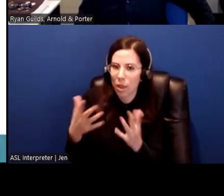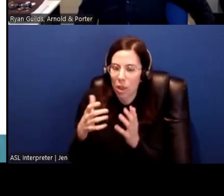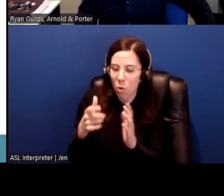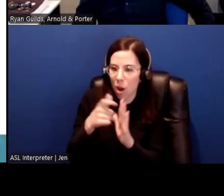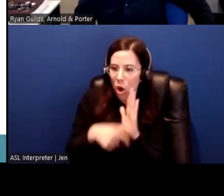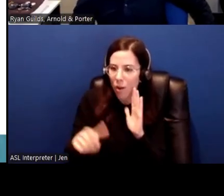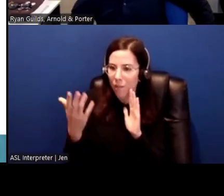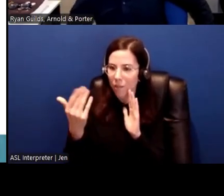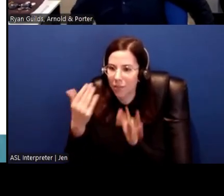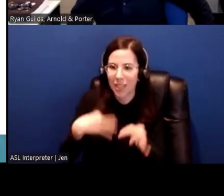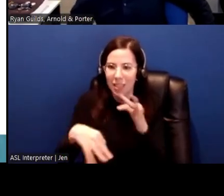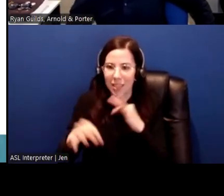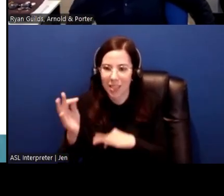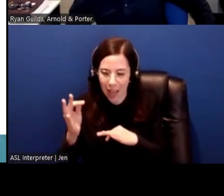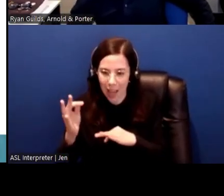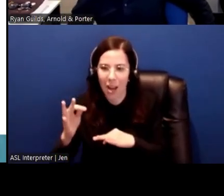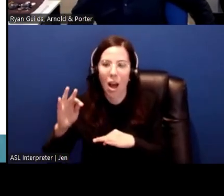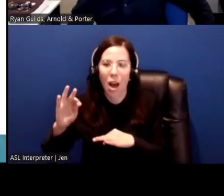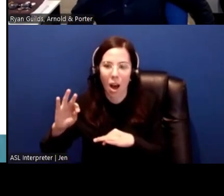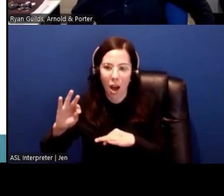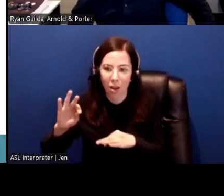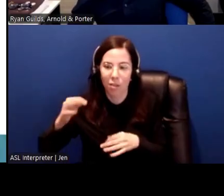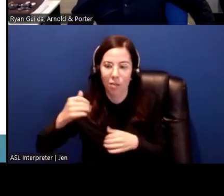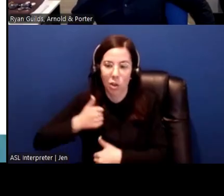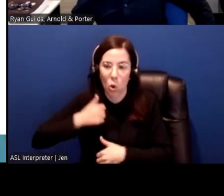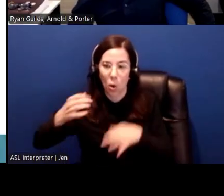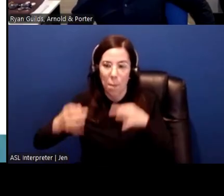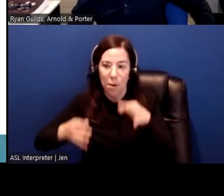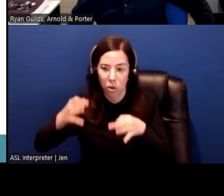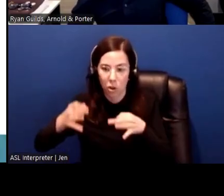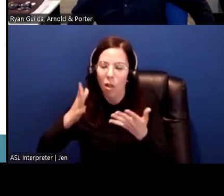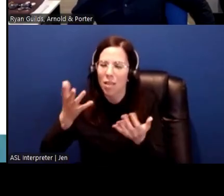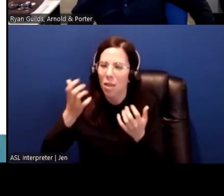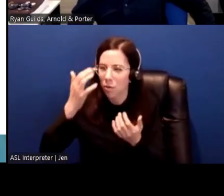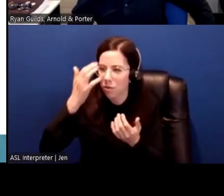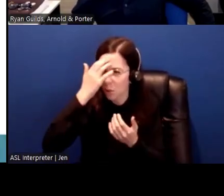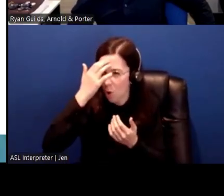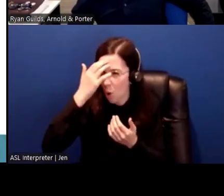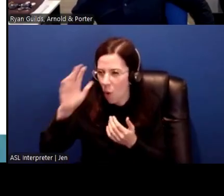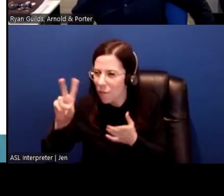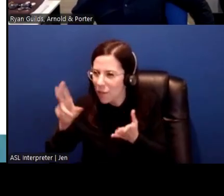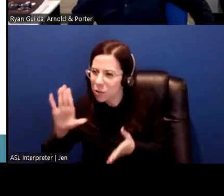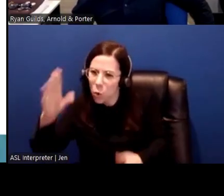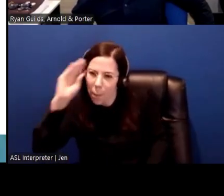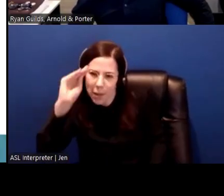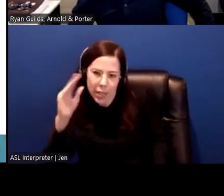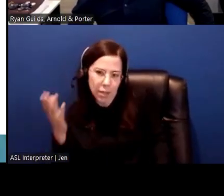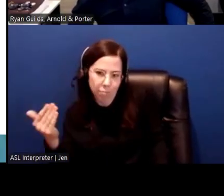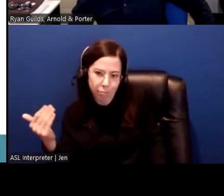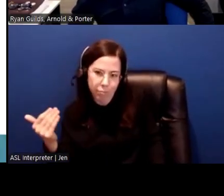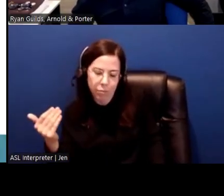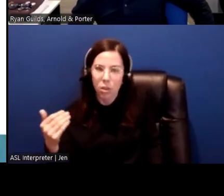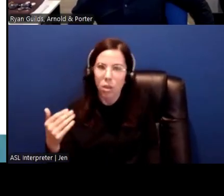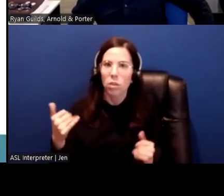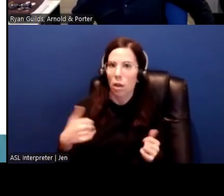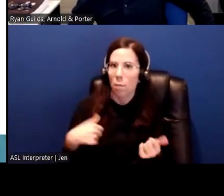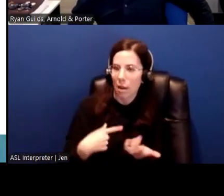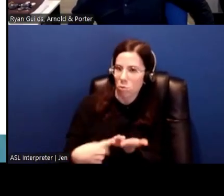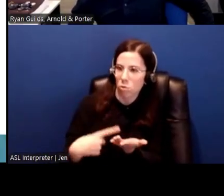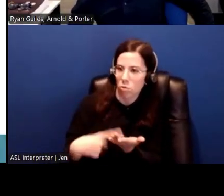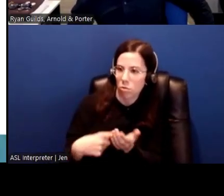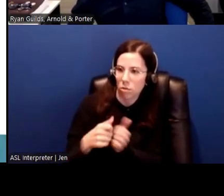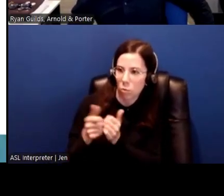a court-martial, they will consult, they will want to know what the victim's opinion is on that. So having that interaction with them is obviously